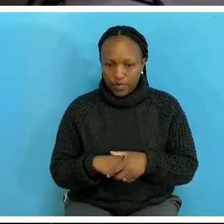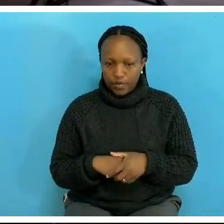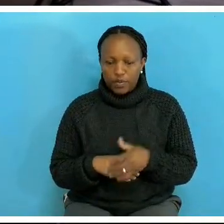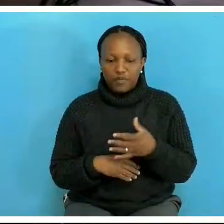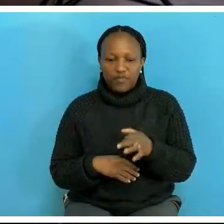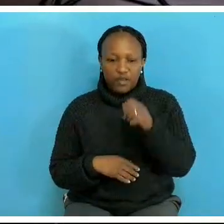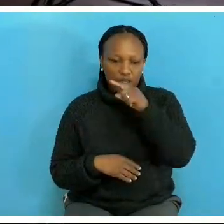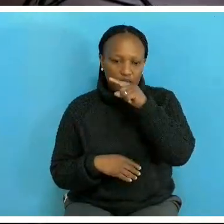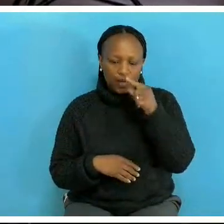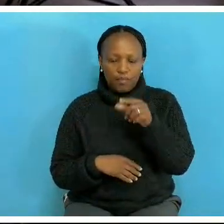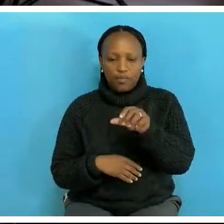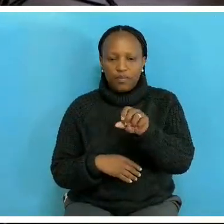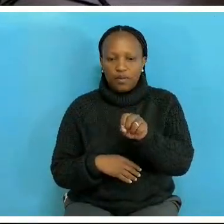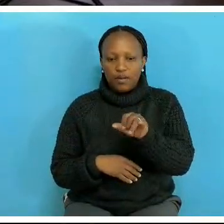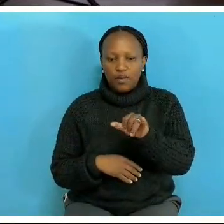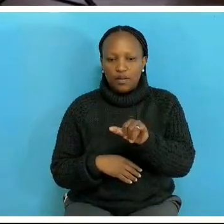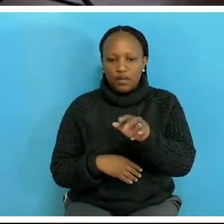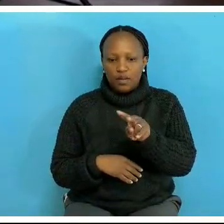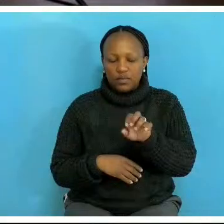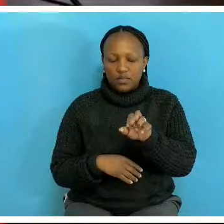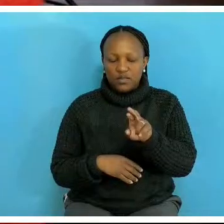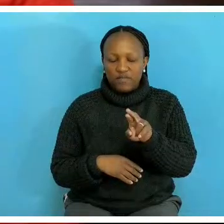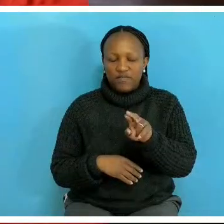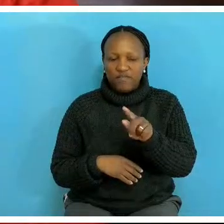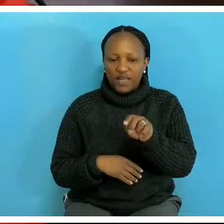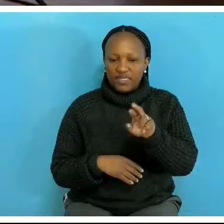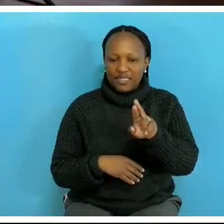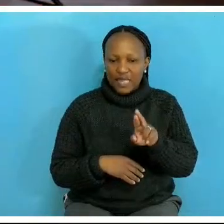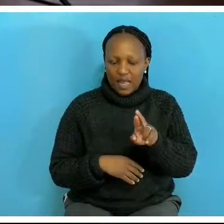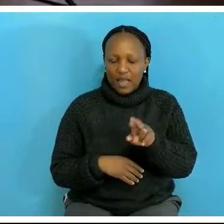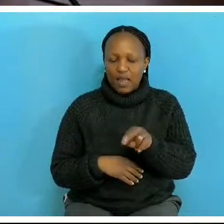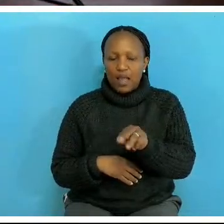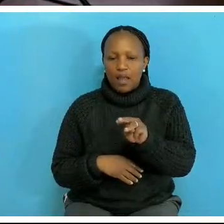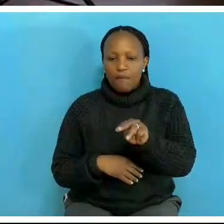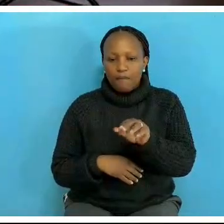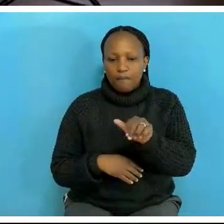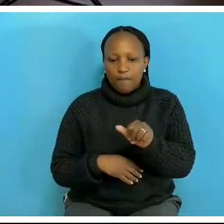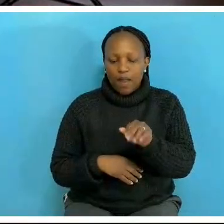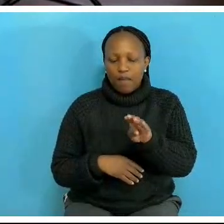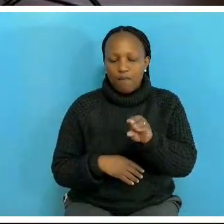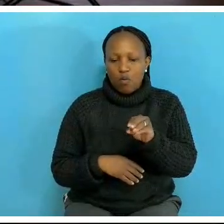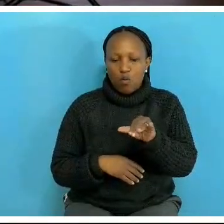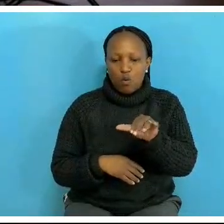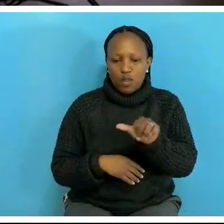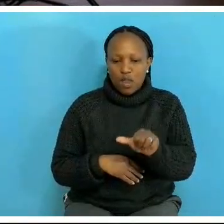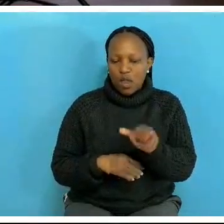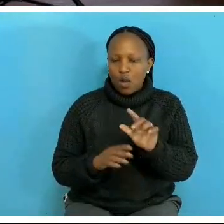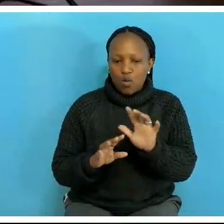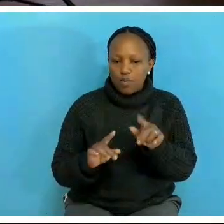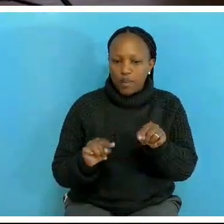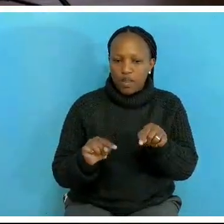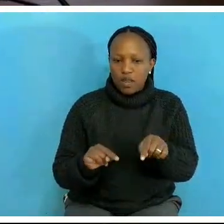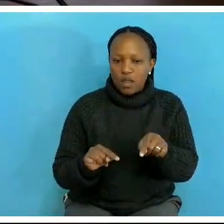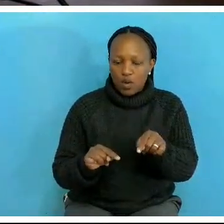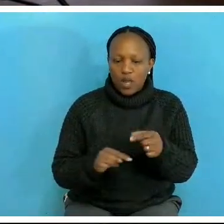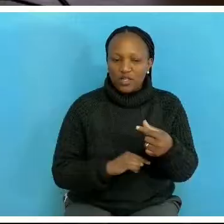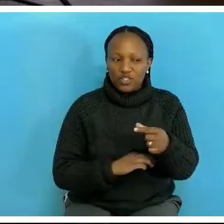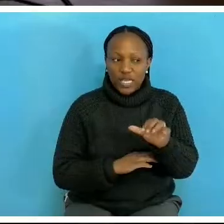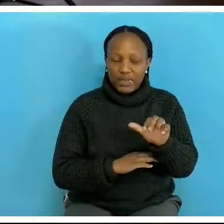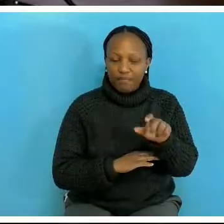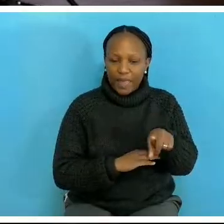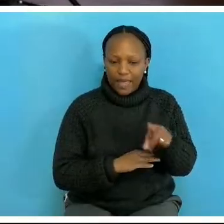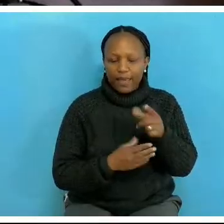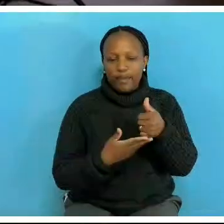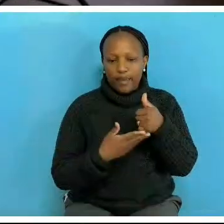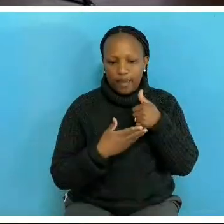Sylvester Mabuya from the company Vagatlabana Consortium, I will not be here today to present if it was not because of GEP. I